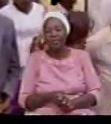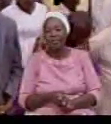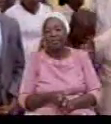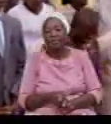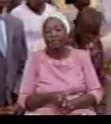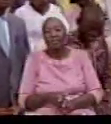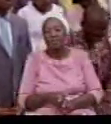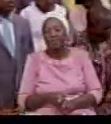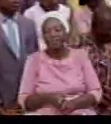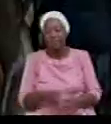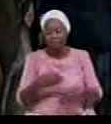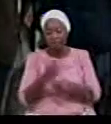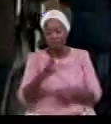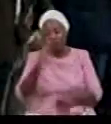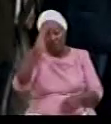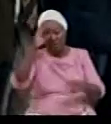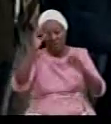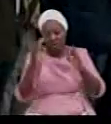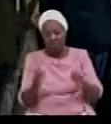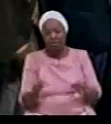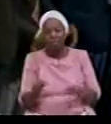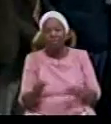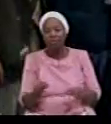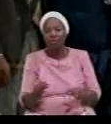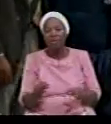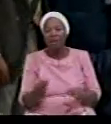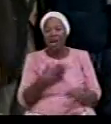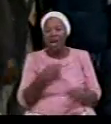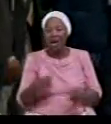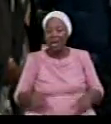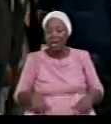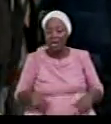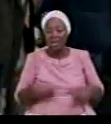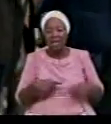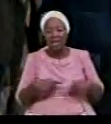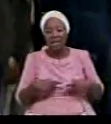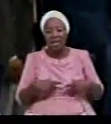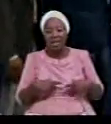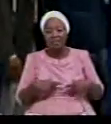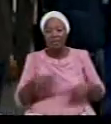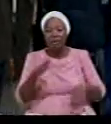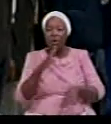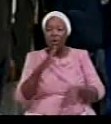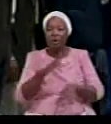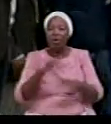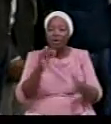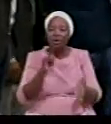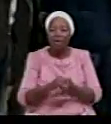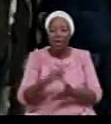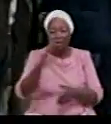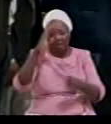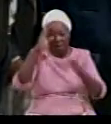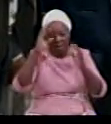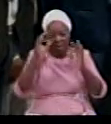Make your decision and live on that decision,